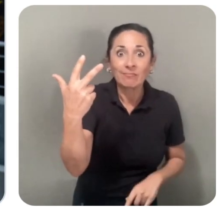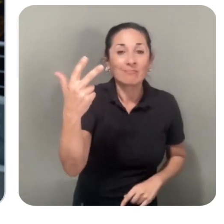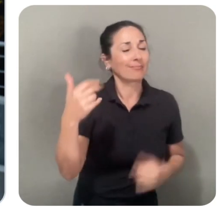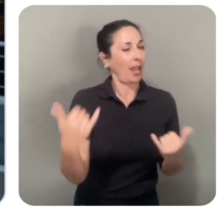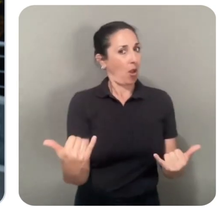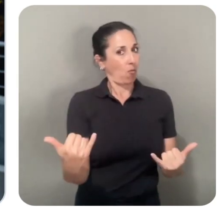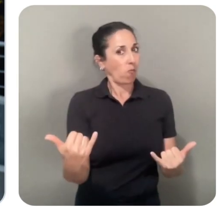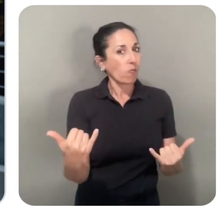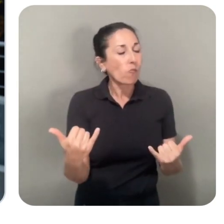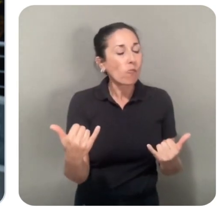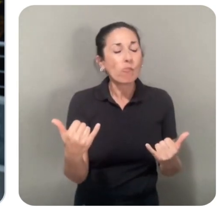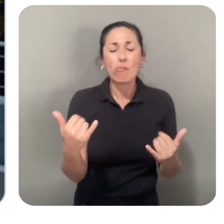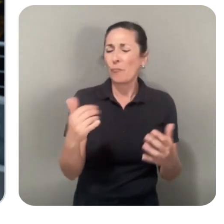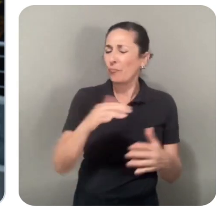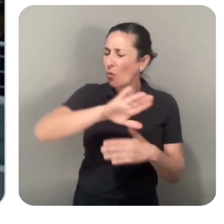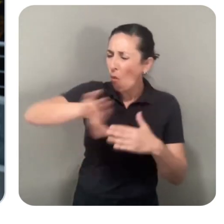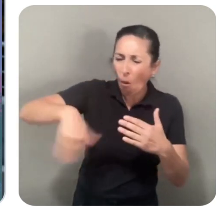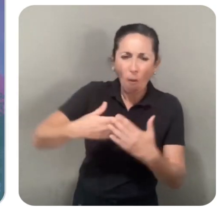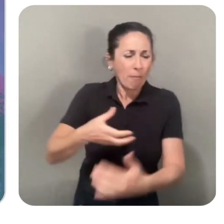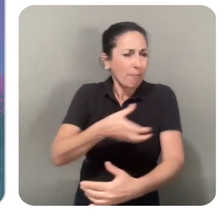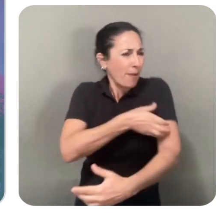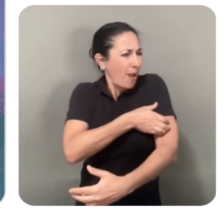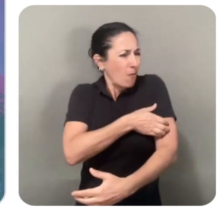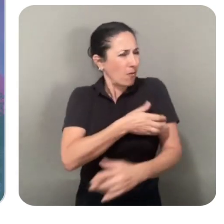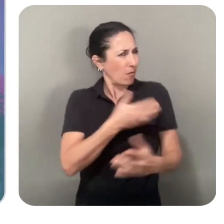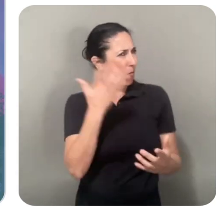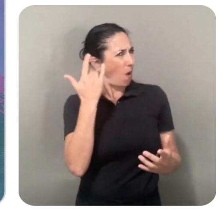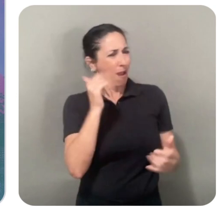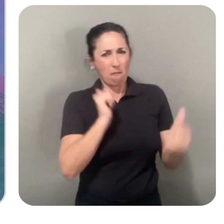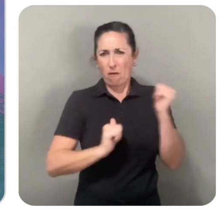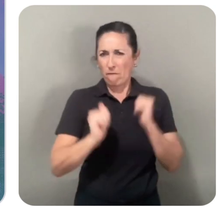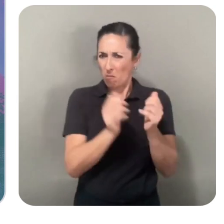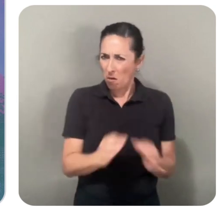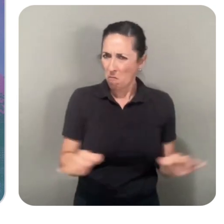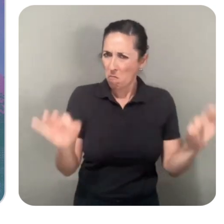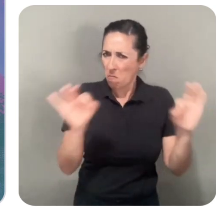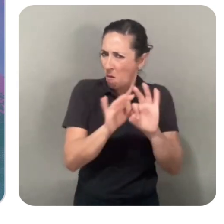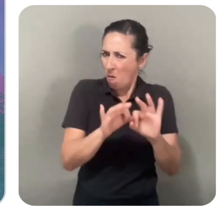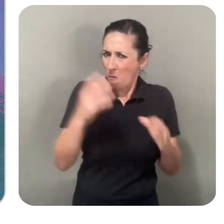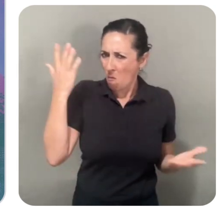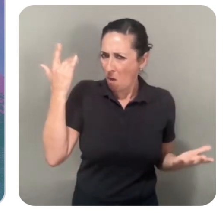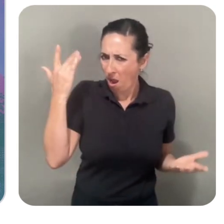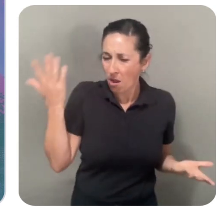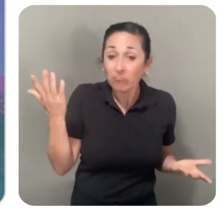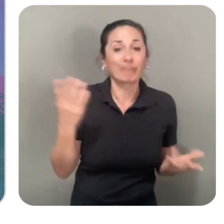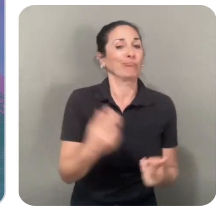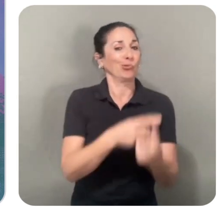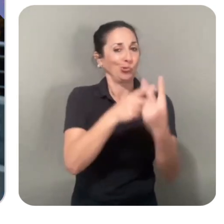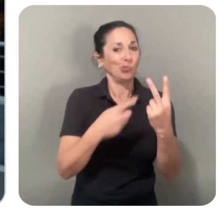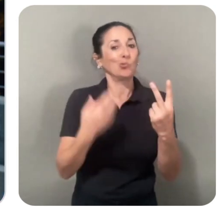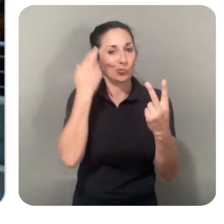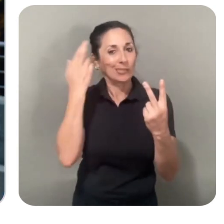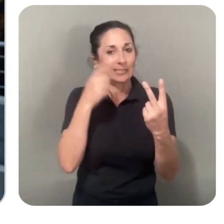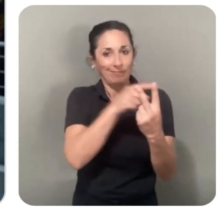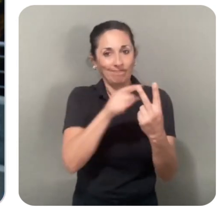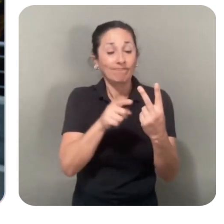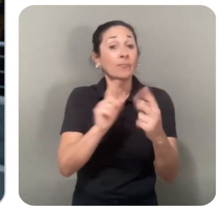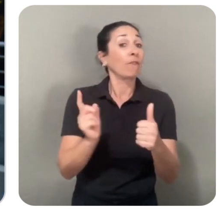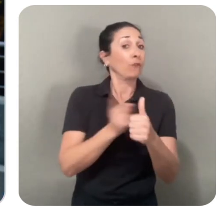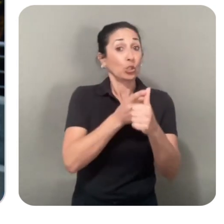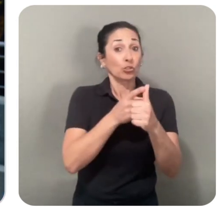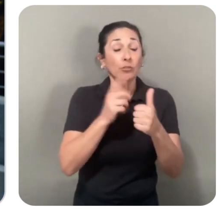Now, with all that power, why does performance matter so much? 2 reasons.